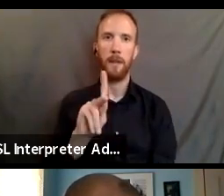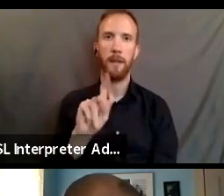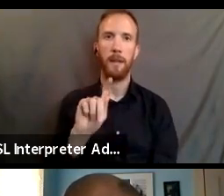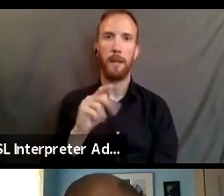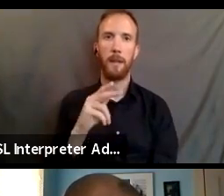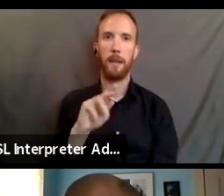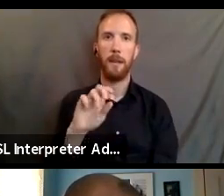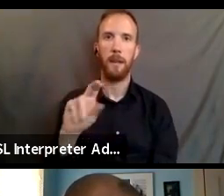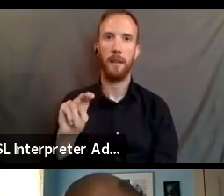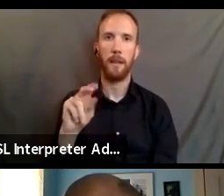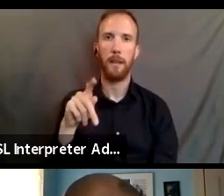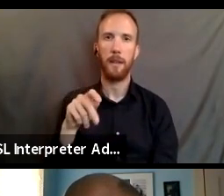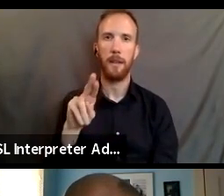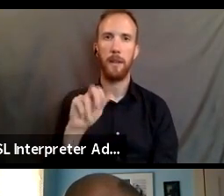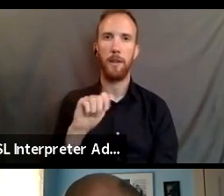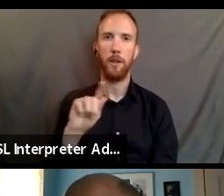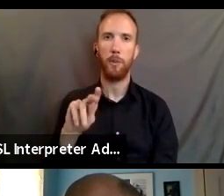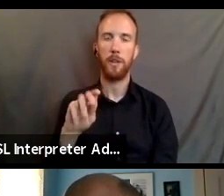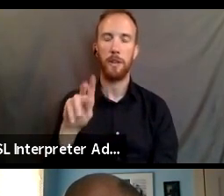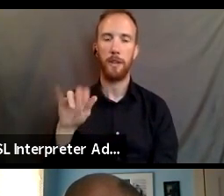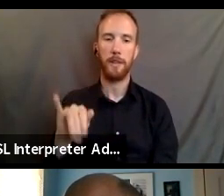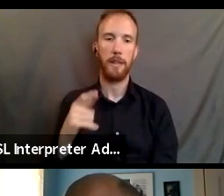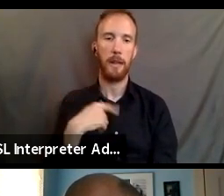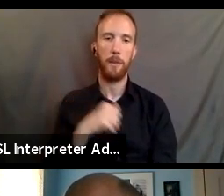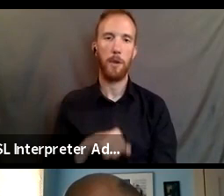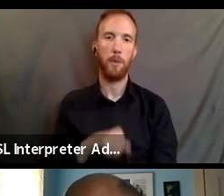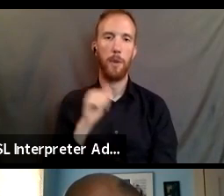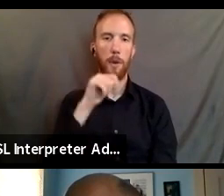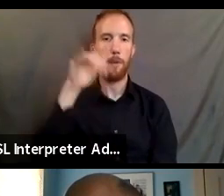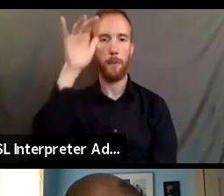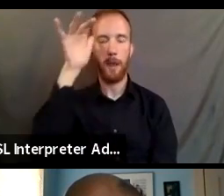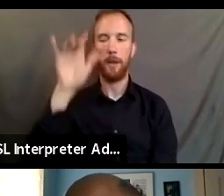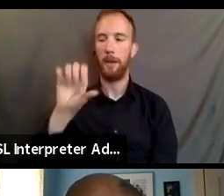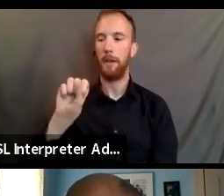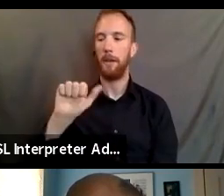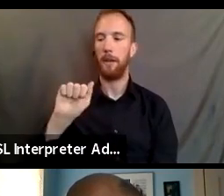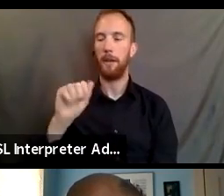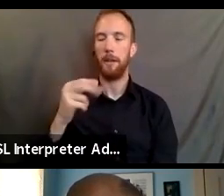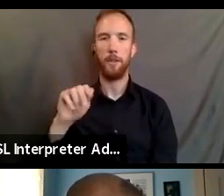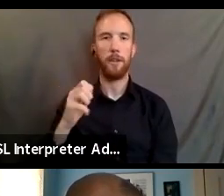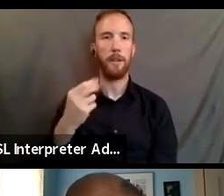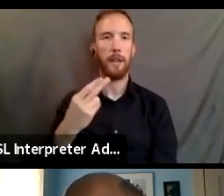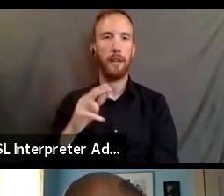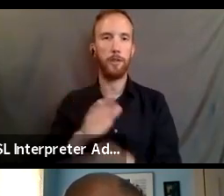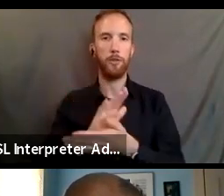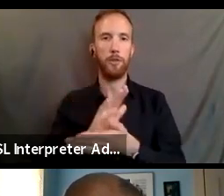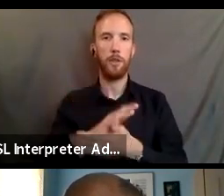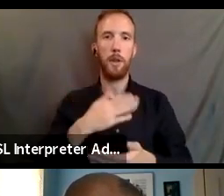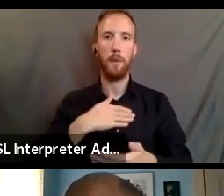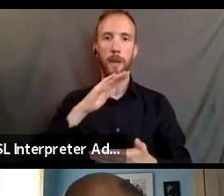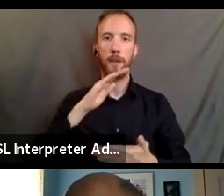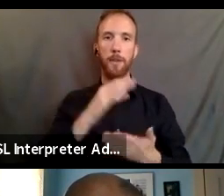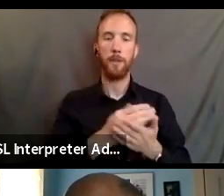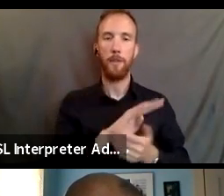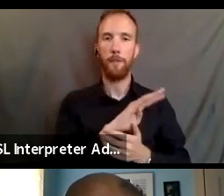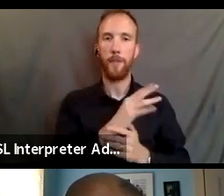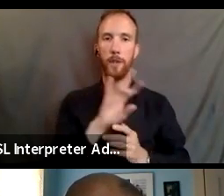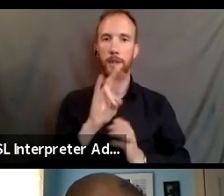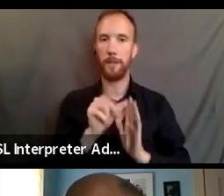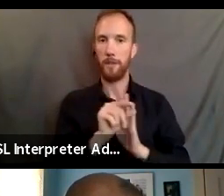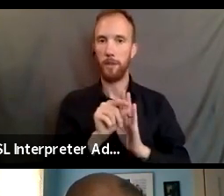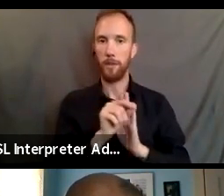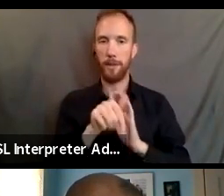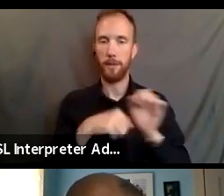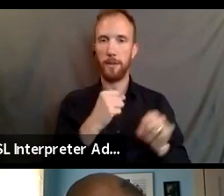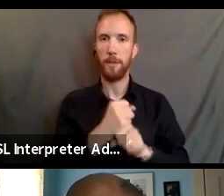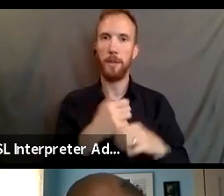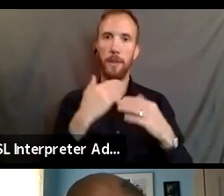chicago public school parent at saganash school my two daughters will be in fourth and seventh grade this year thanks for this opportunity to